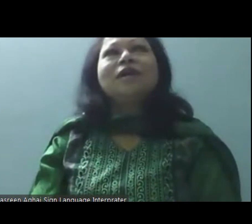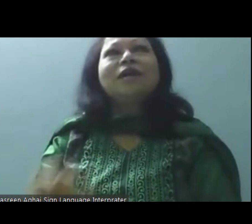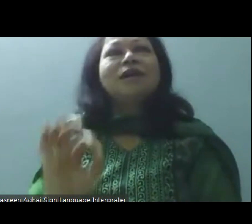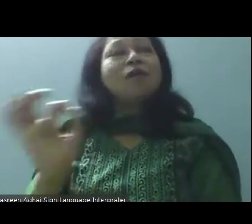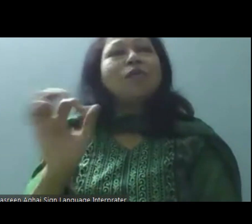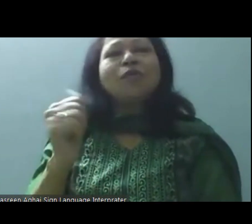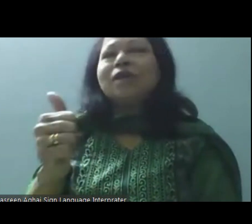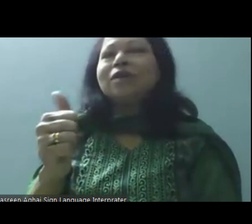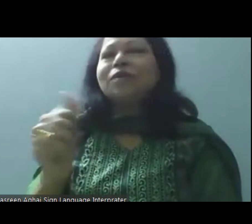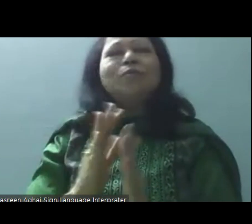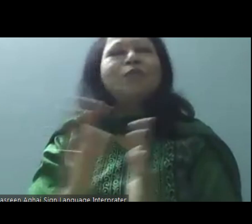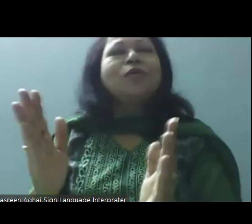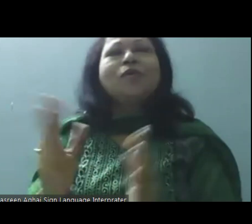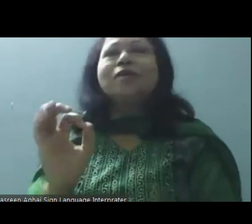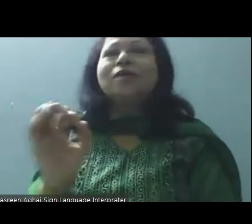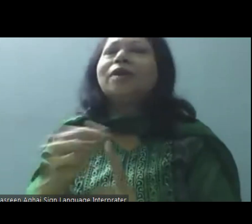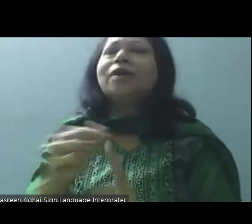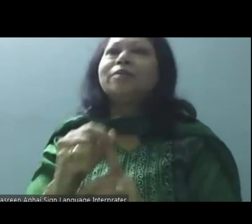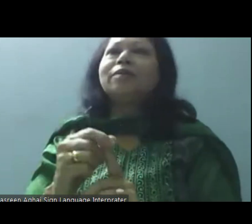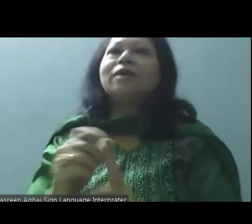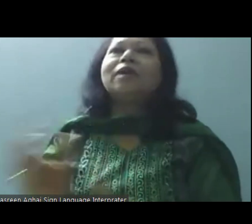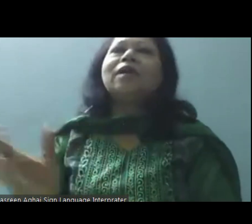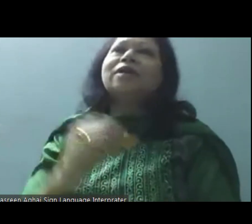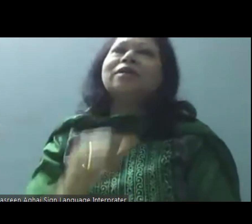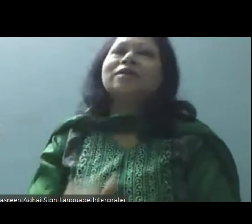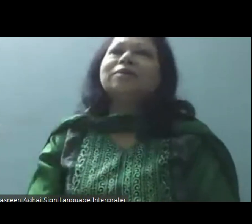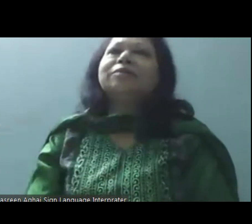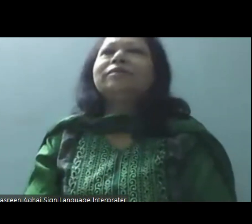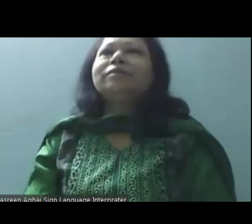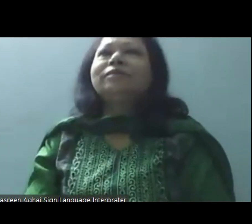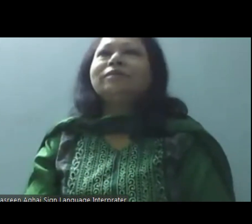very important through the internet.